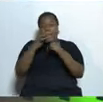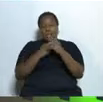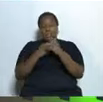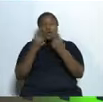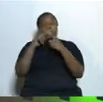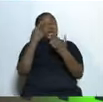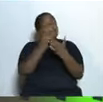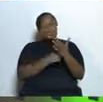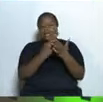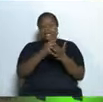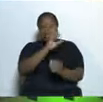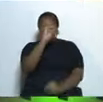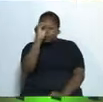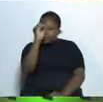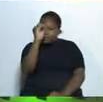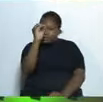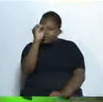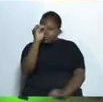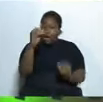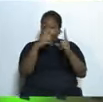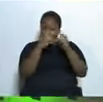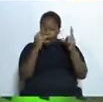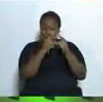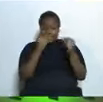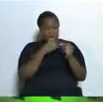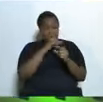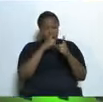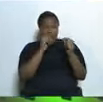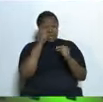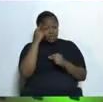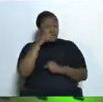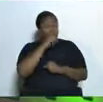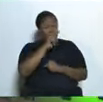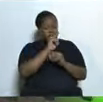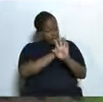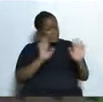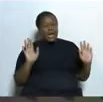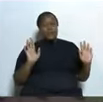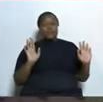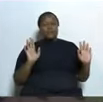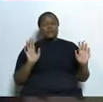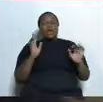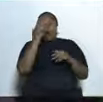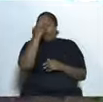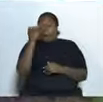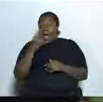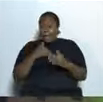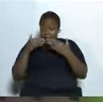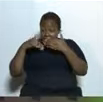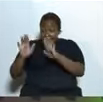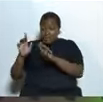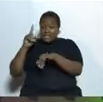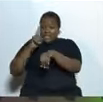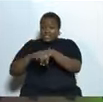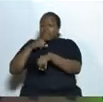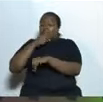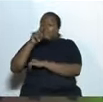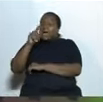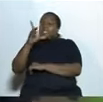discussion. It was his word and that's all. And he said, why I left is this. When David Koresh